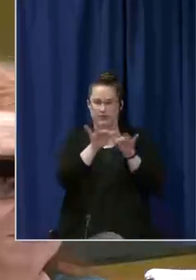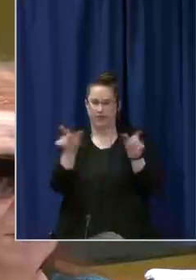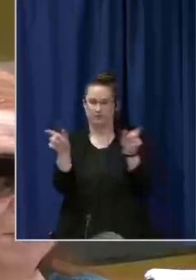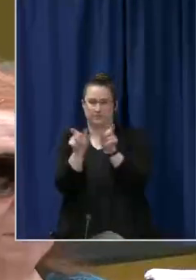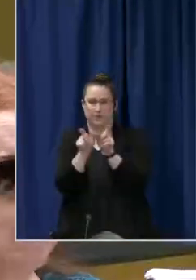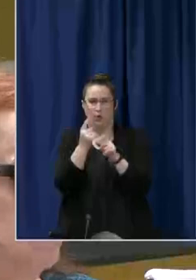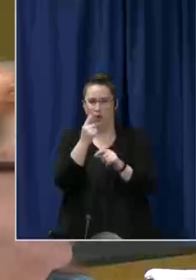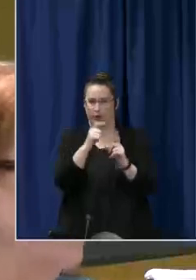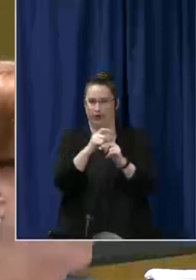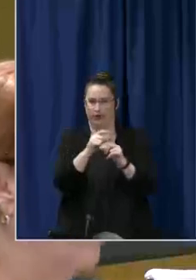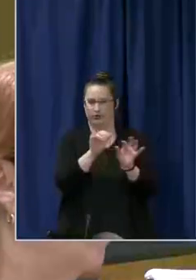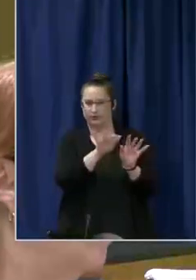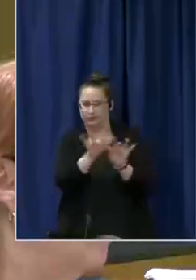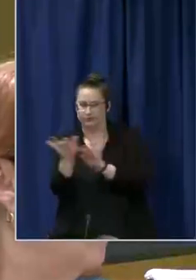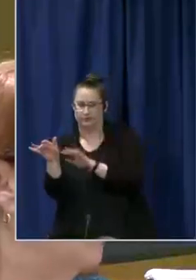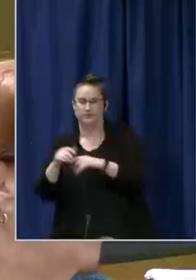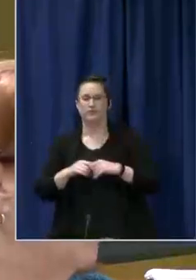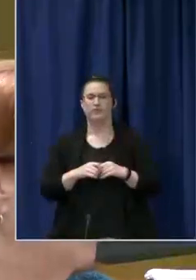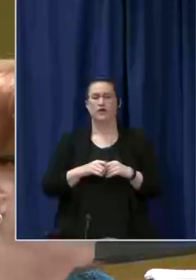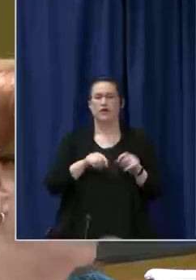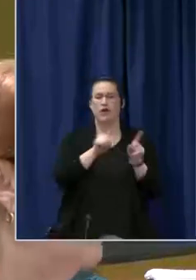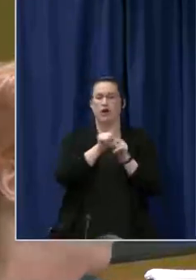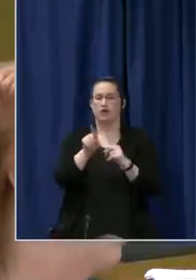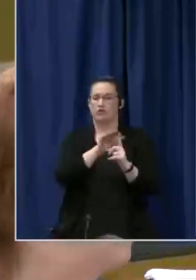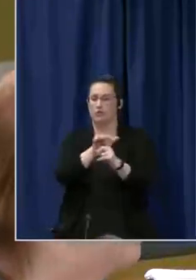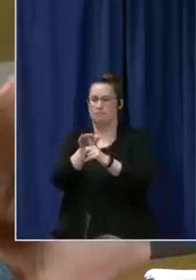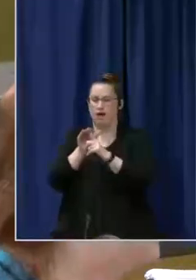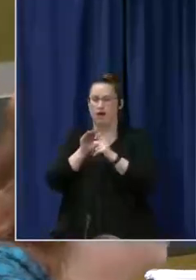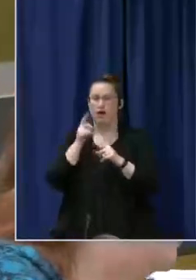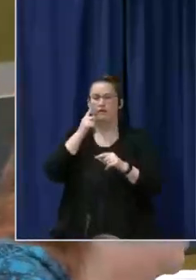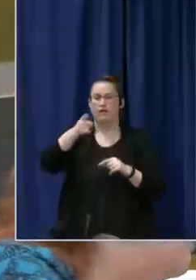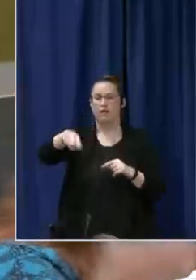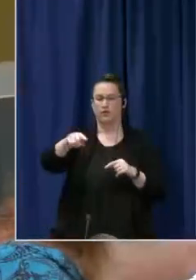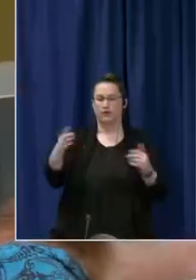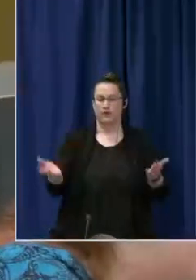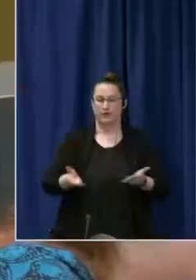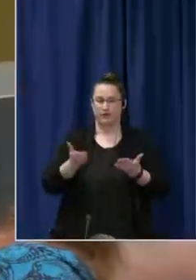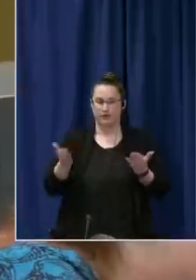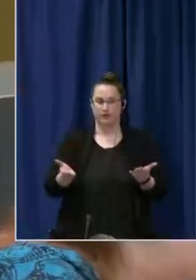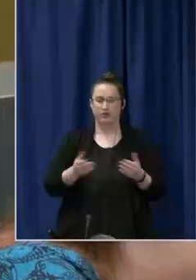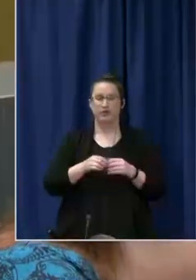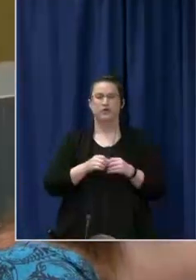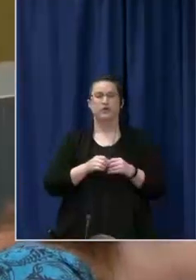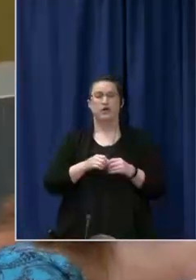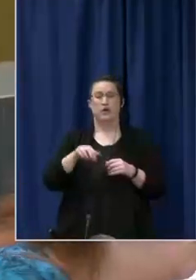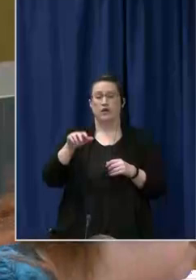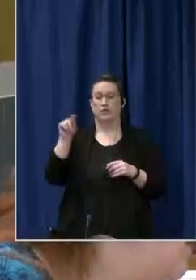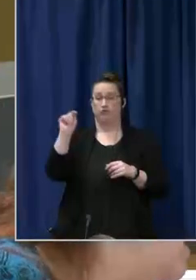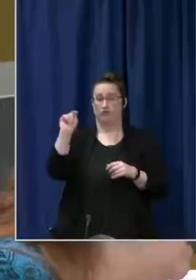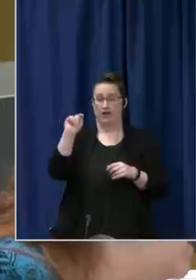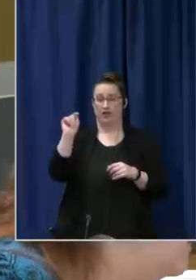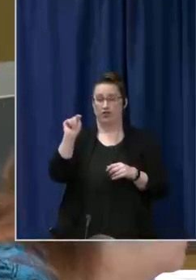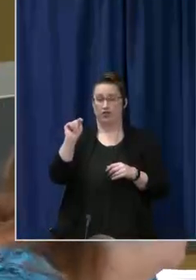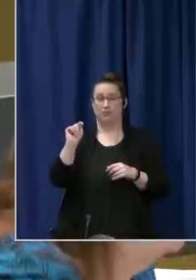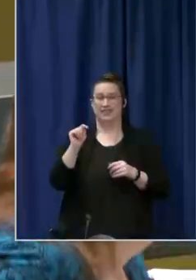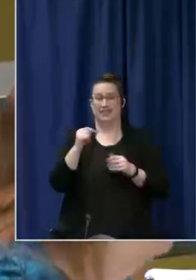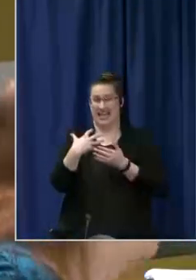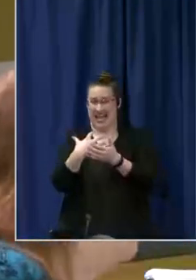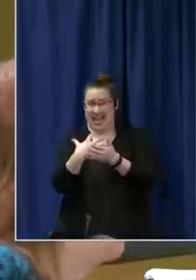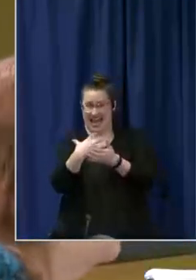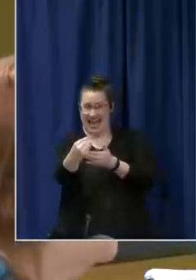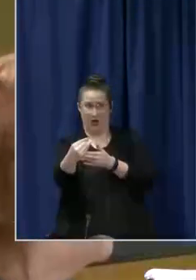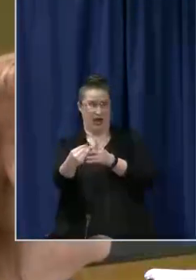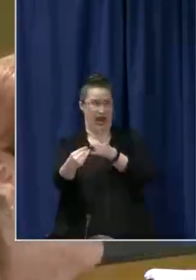livequestions@fcc.gov. And also a reminder for those of you here, the restrooms are immediately to the left and right